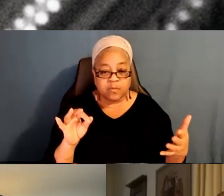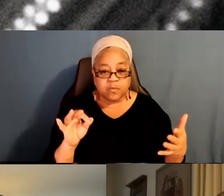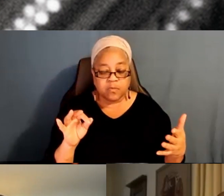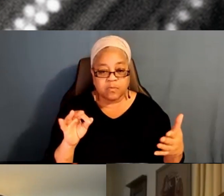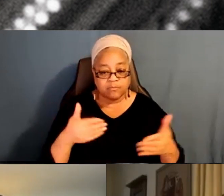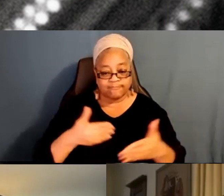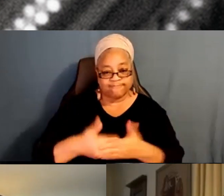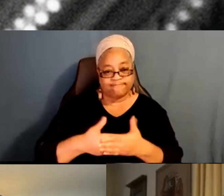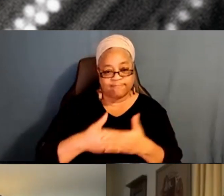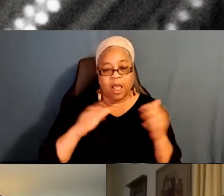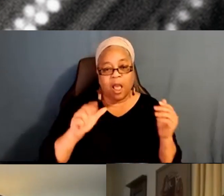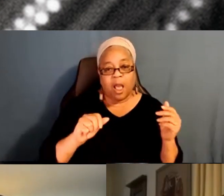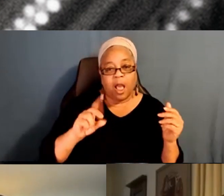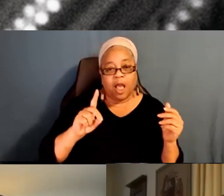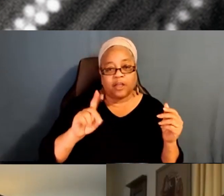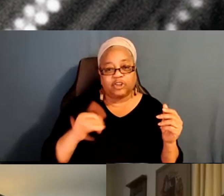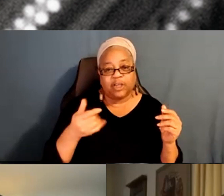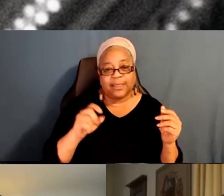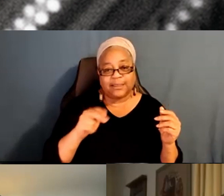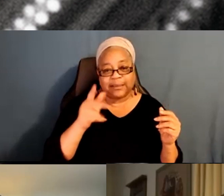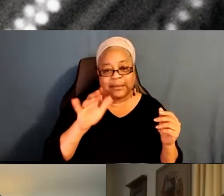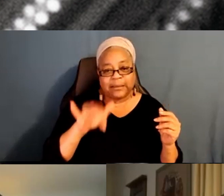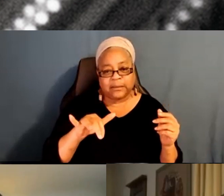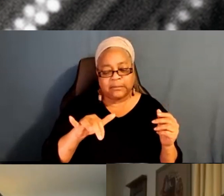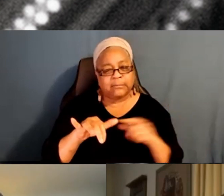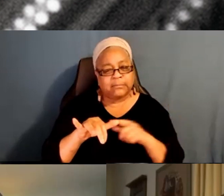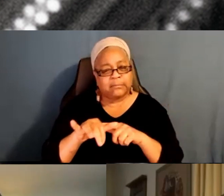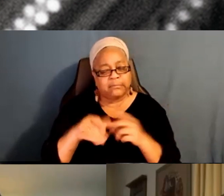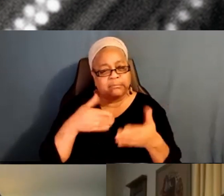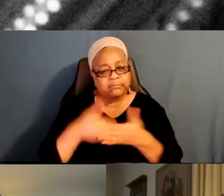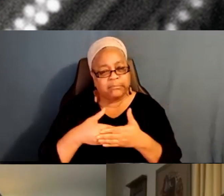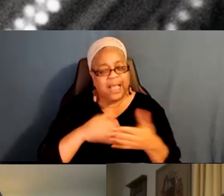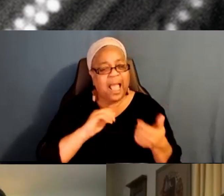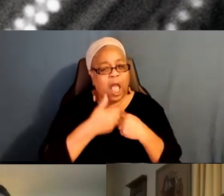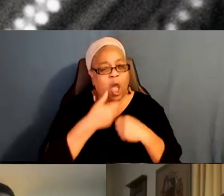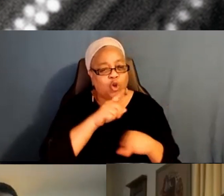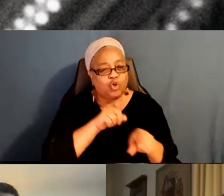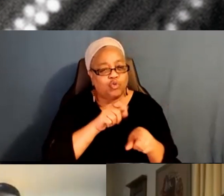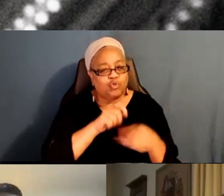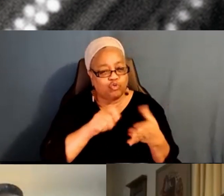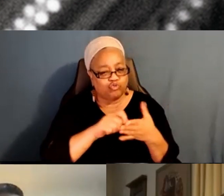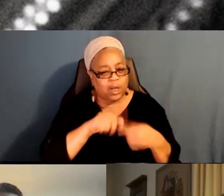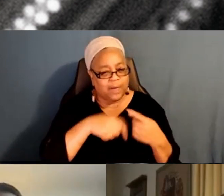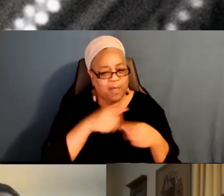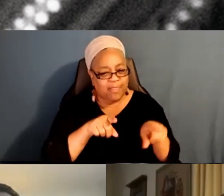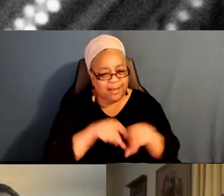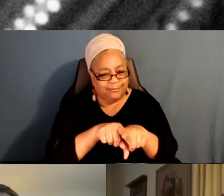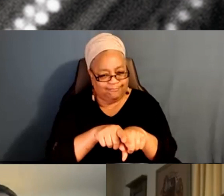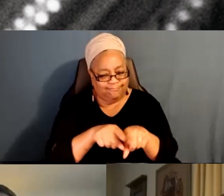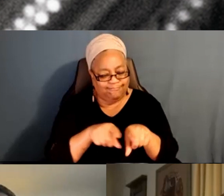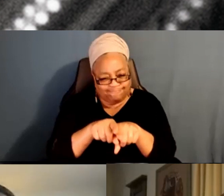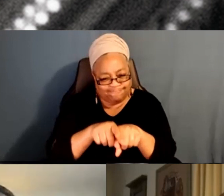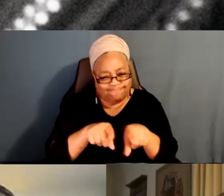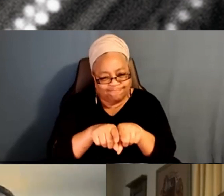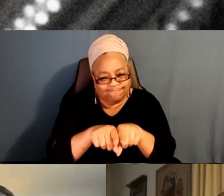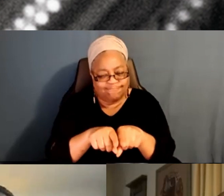adjacency and the way you write about adjacency, in particular in relation to the